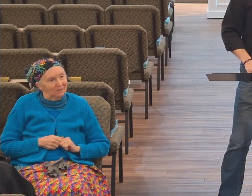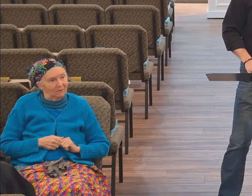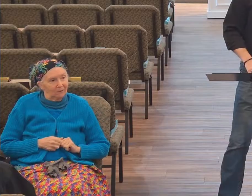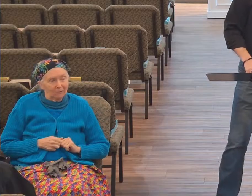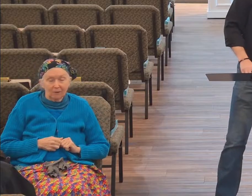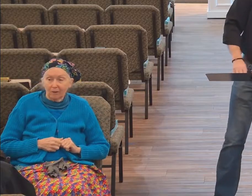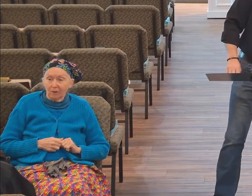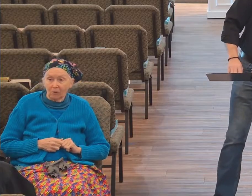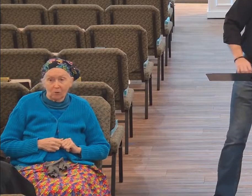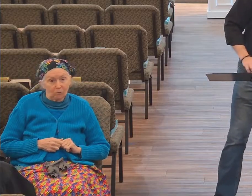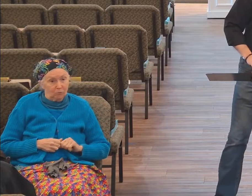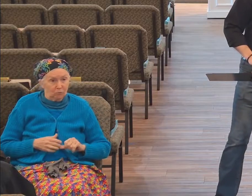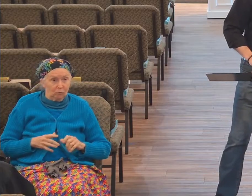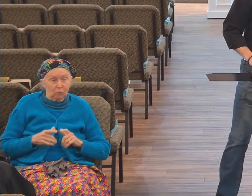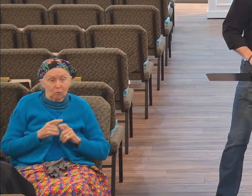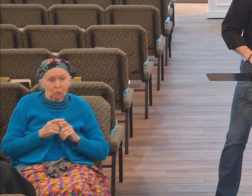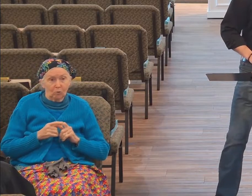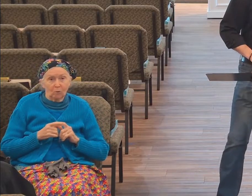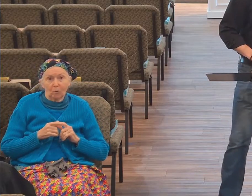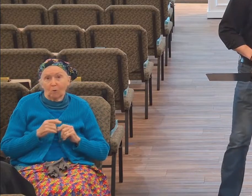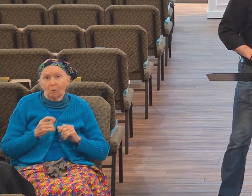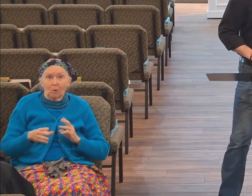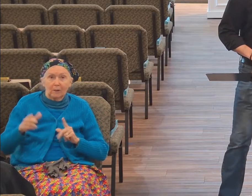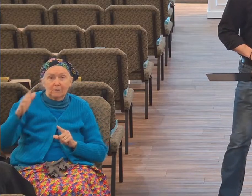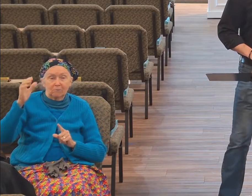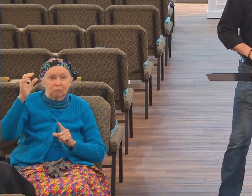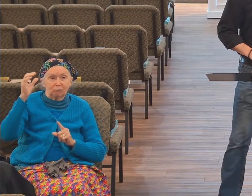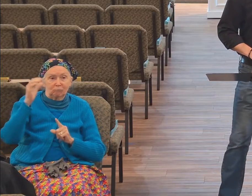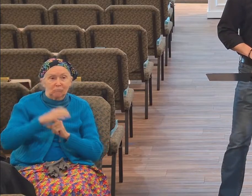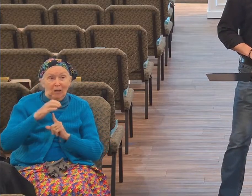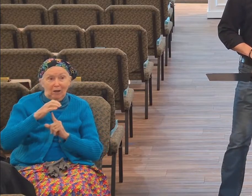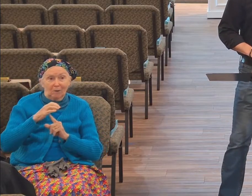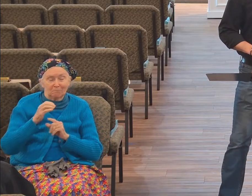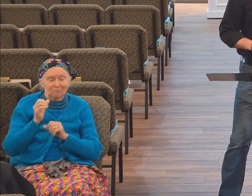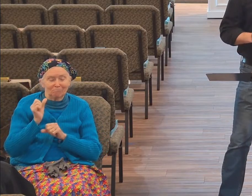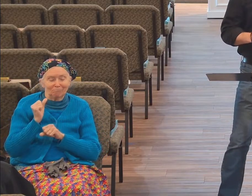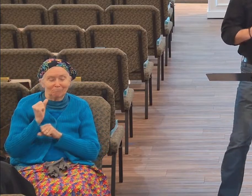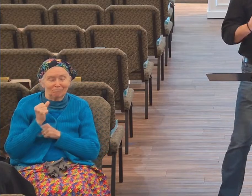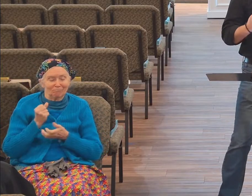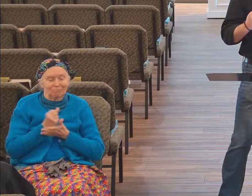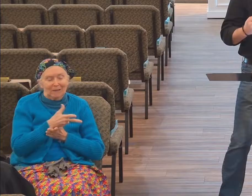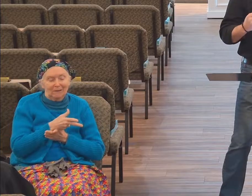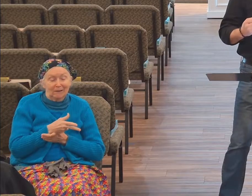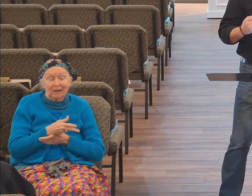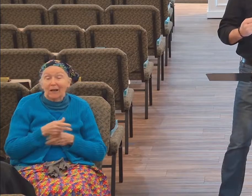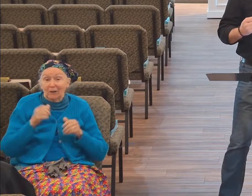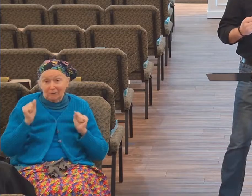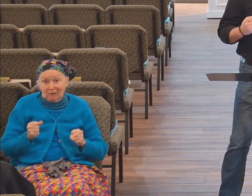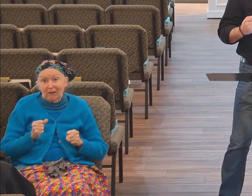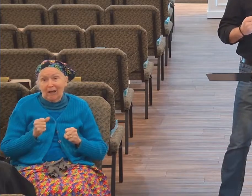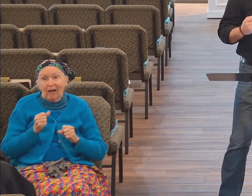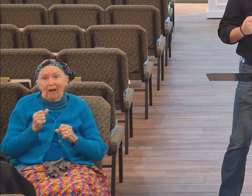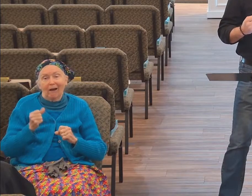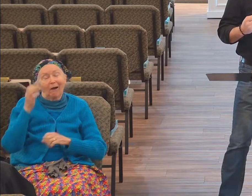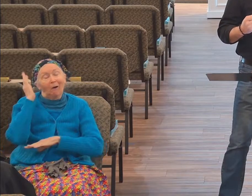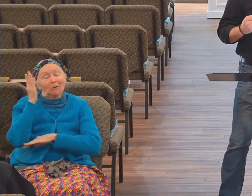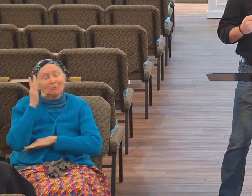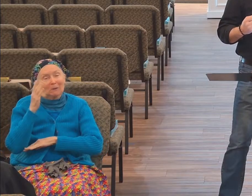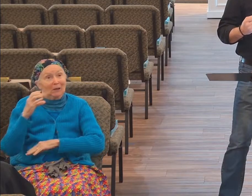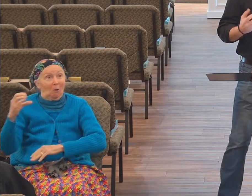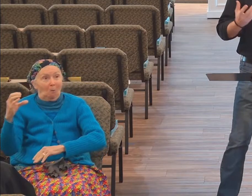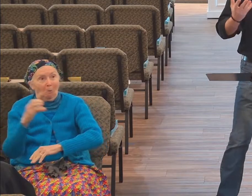Rhetorical dominance would be one way to talk about it, okay? People who speak so powerfully that it's